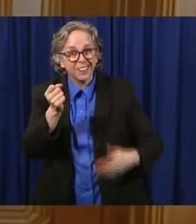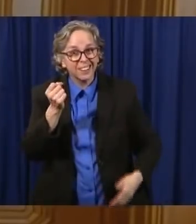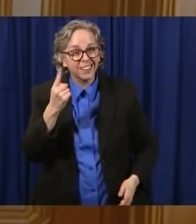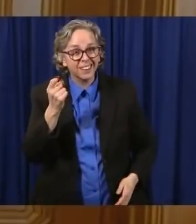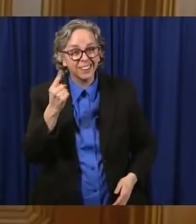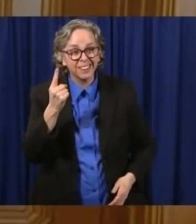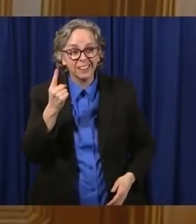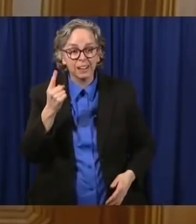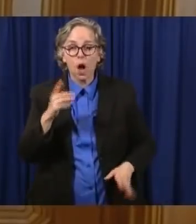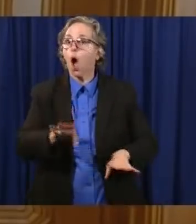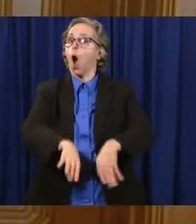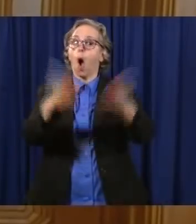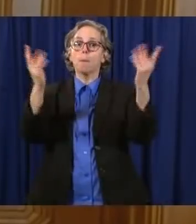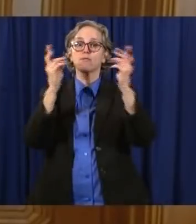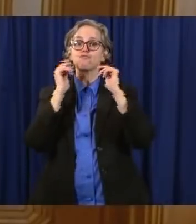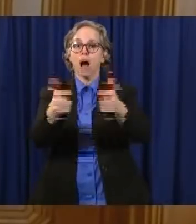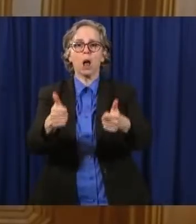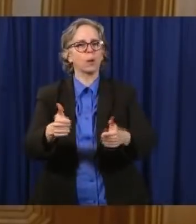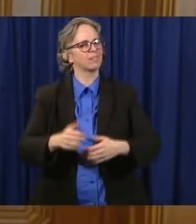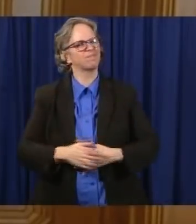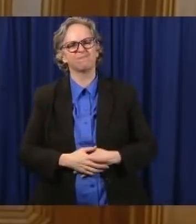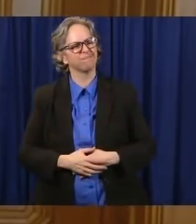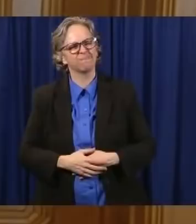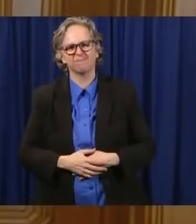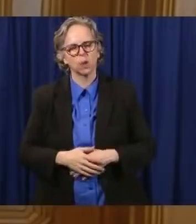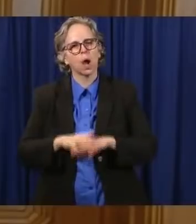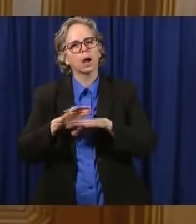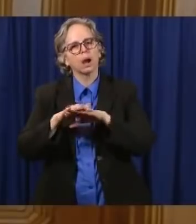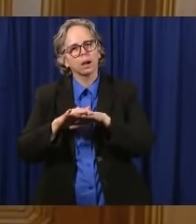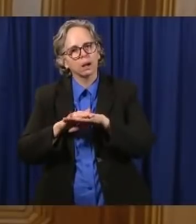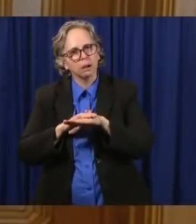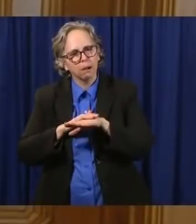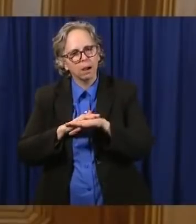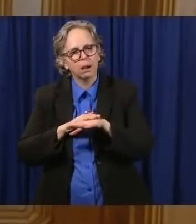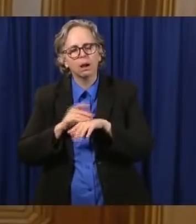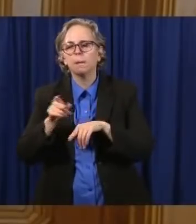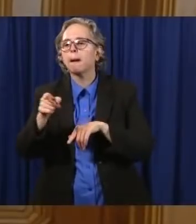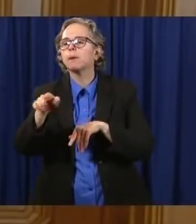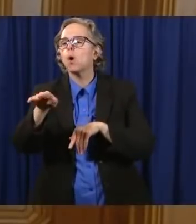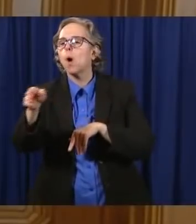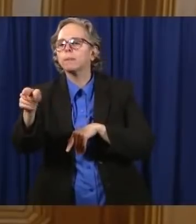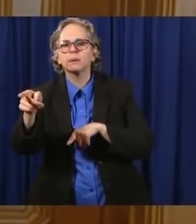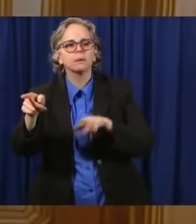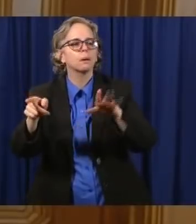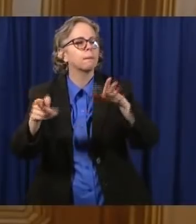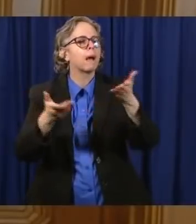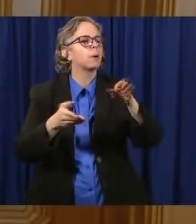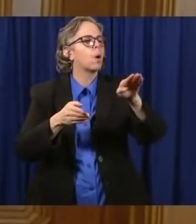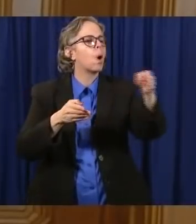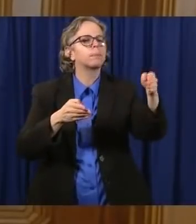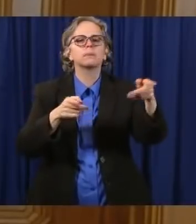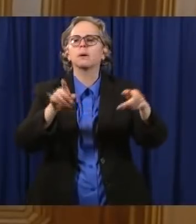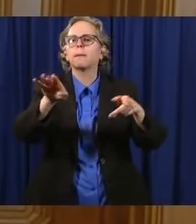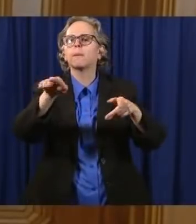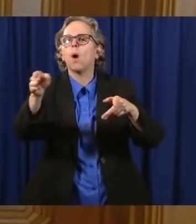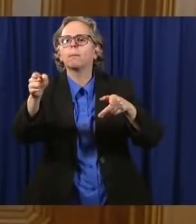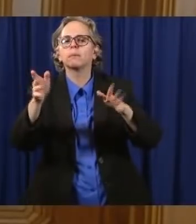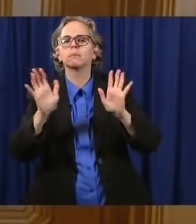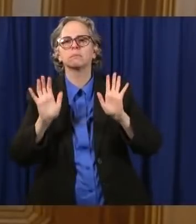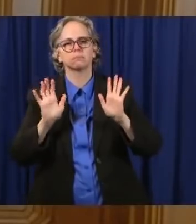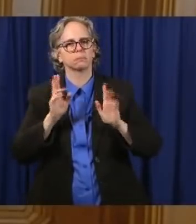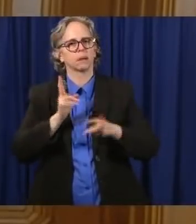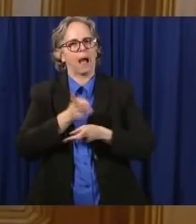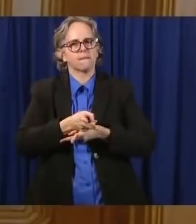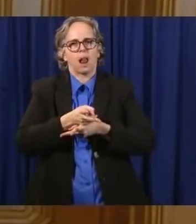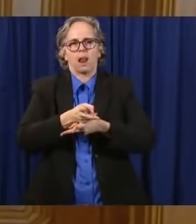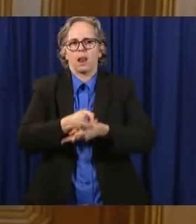is not, we're not, turn the switch on and then everything goes back to where it was. So a long